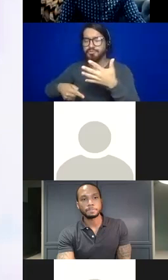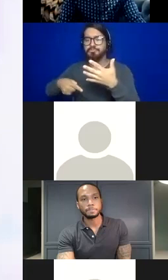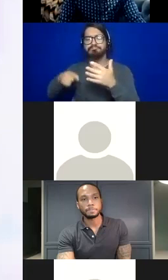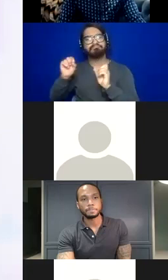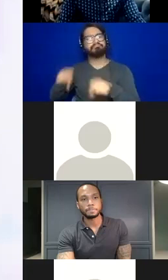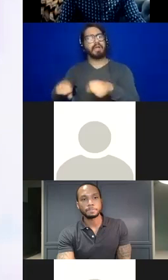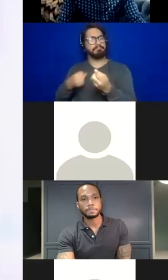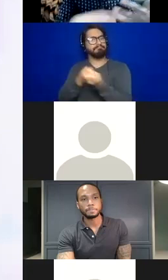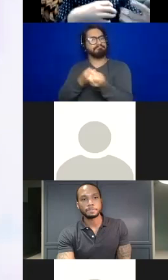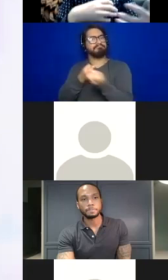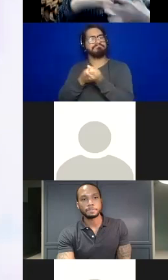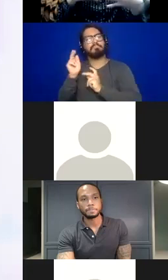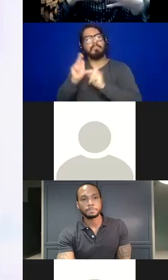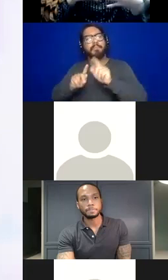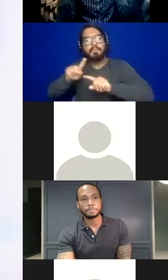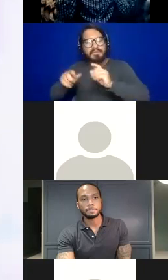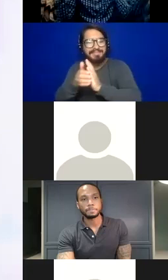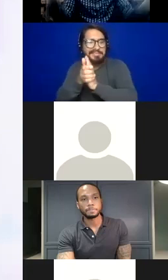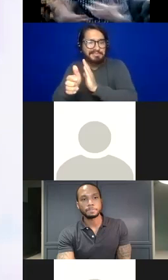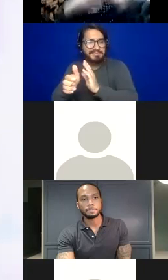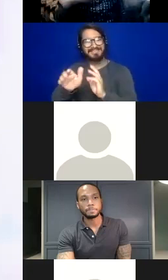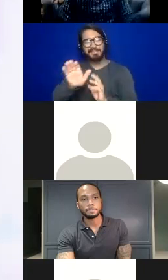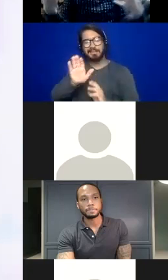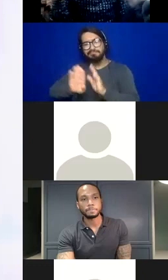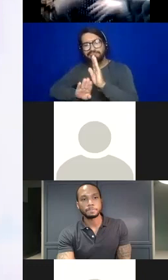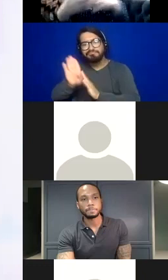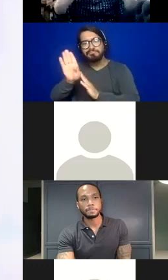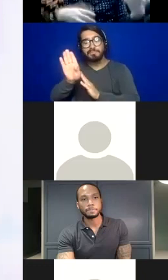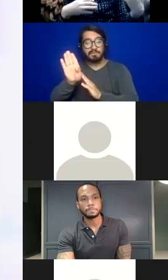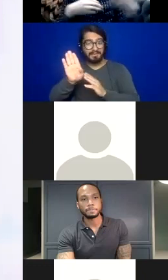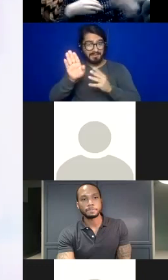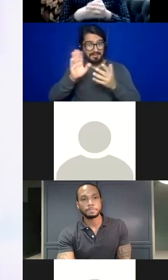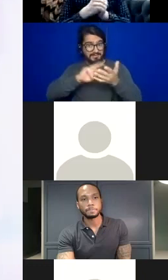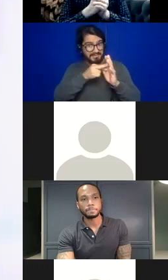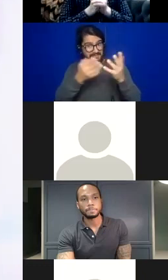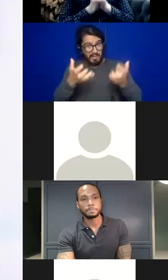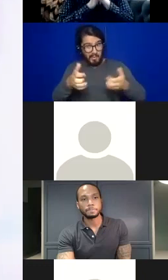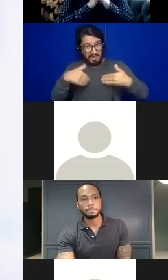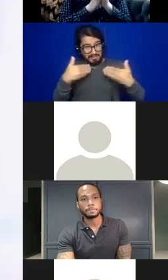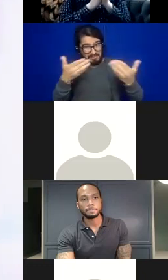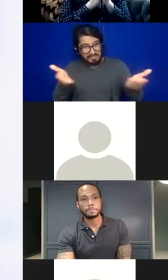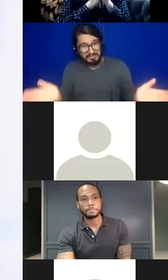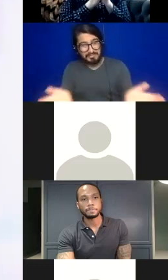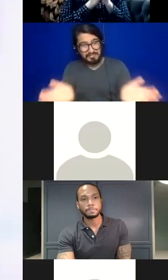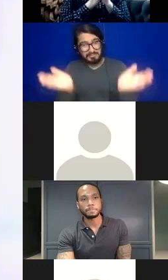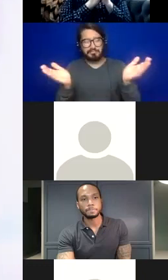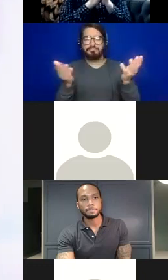skill development. And what I kind of want to encourage here is finding a way to integrate